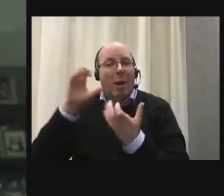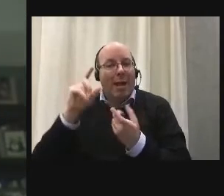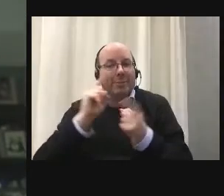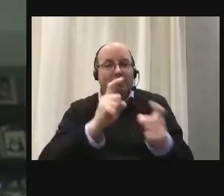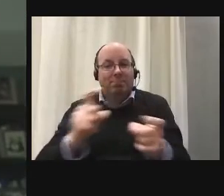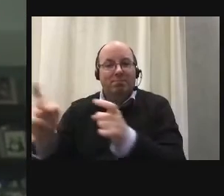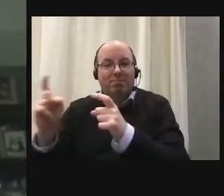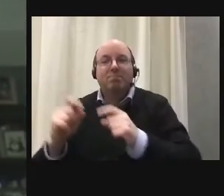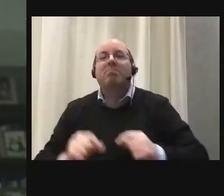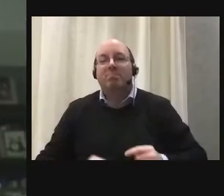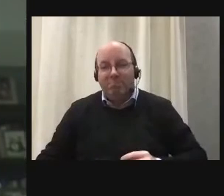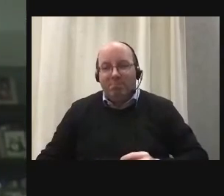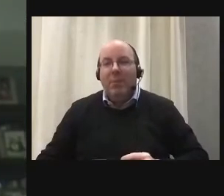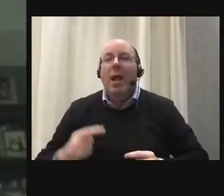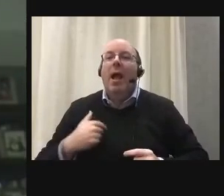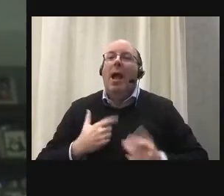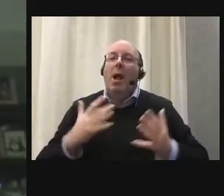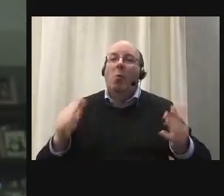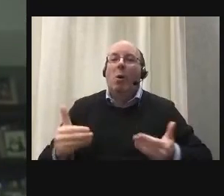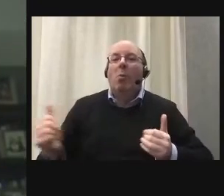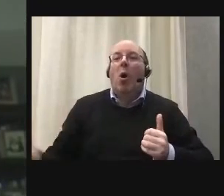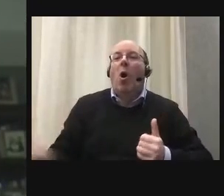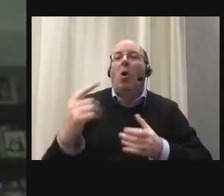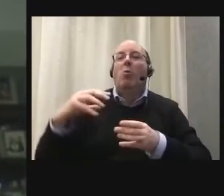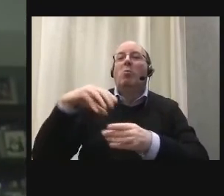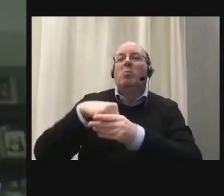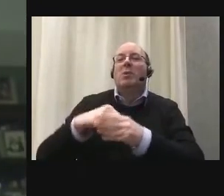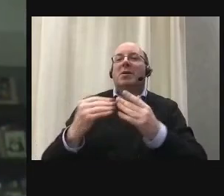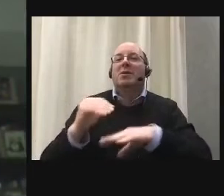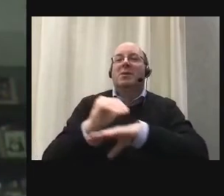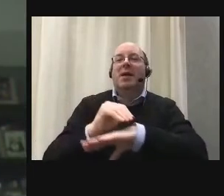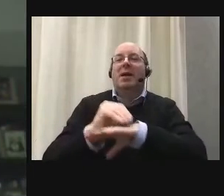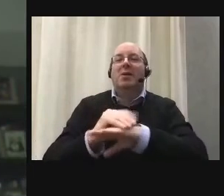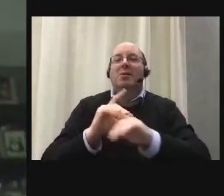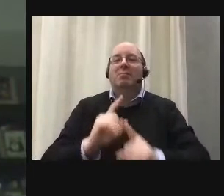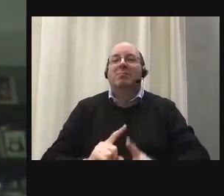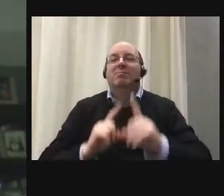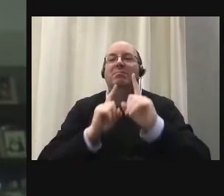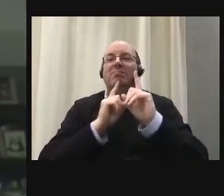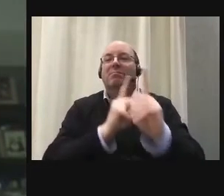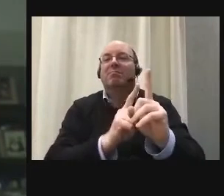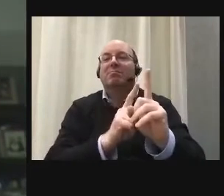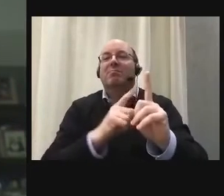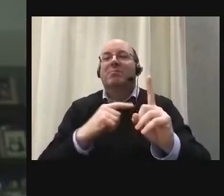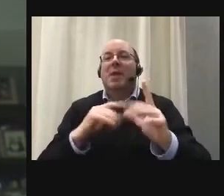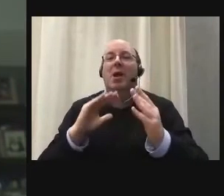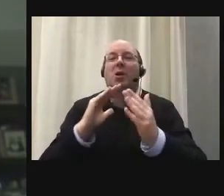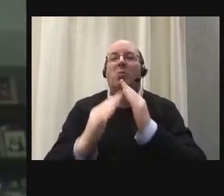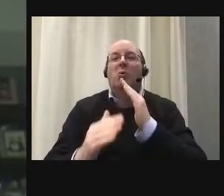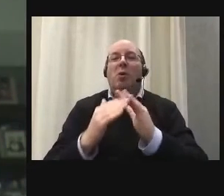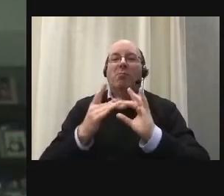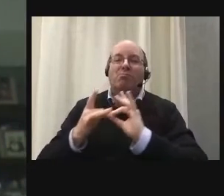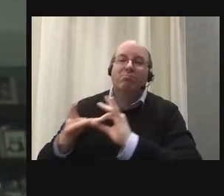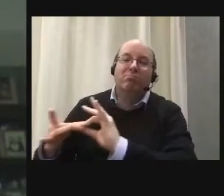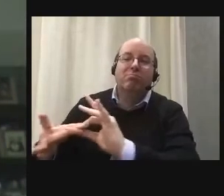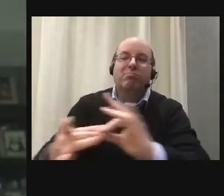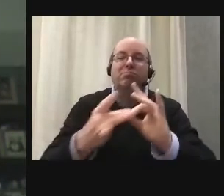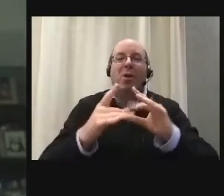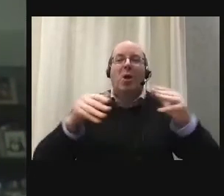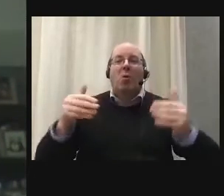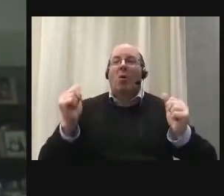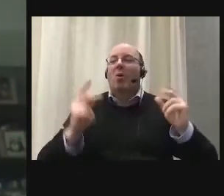who's participated tonight to join us in this work as we strive to ensure that our community is one that is welcoming to